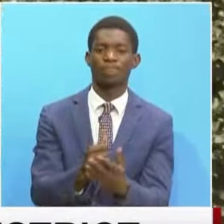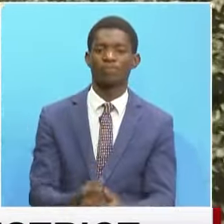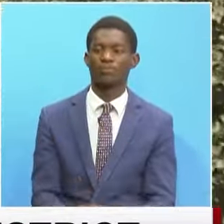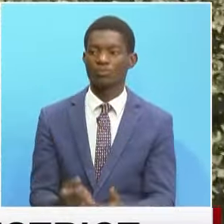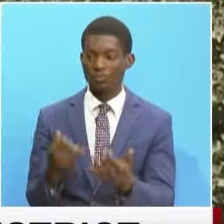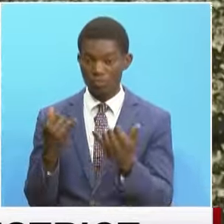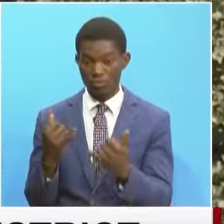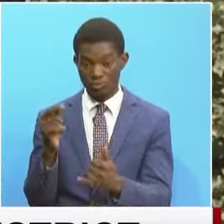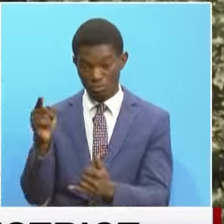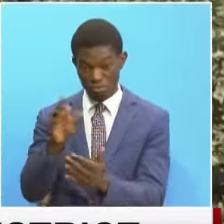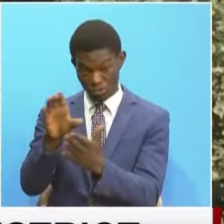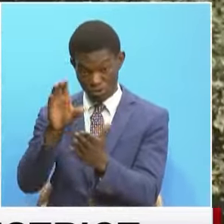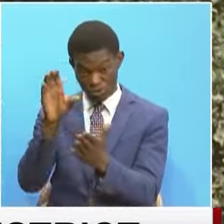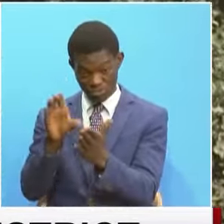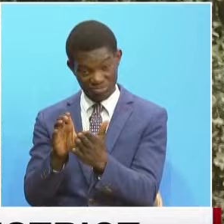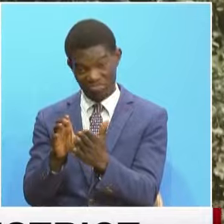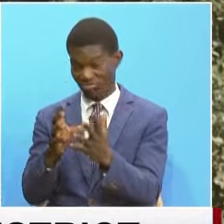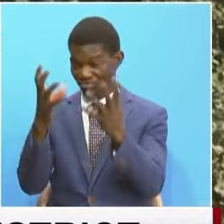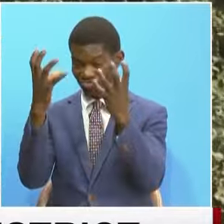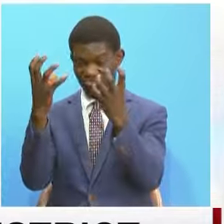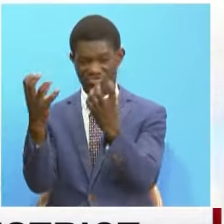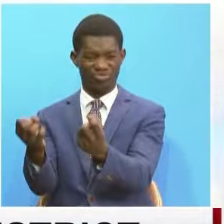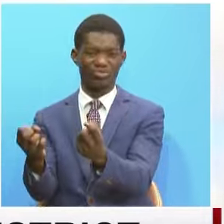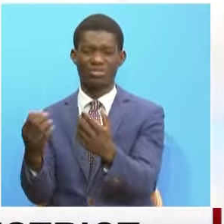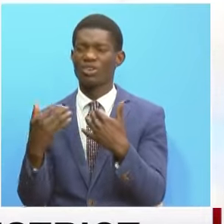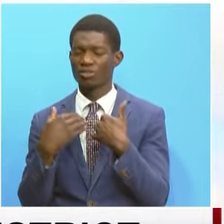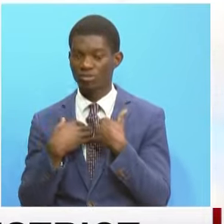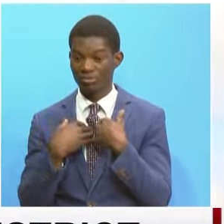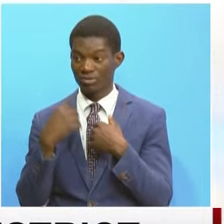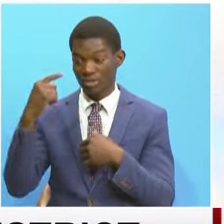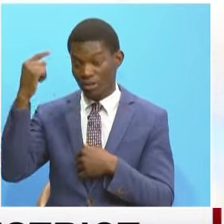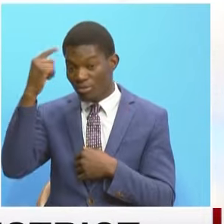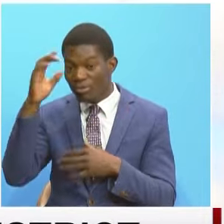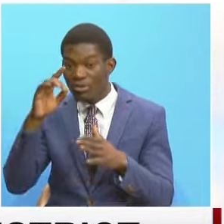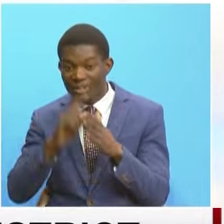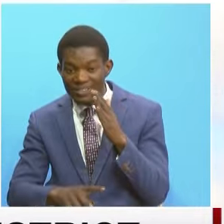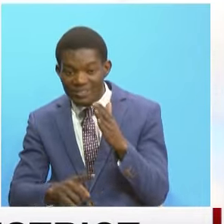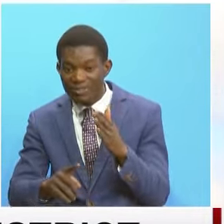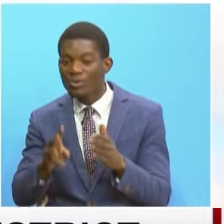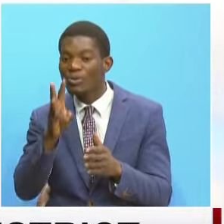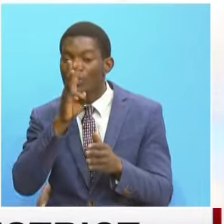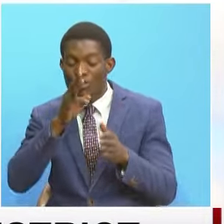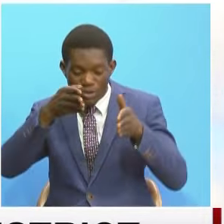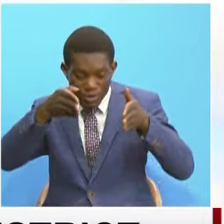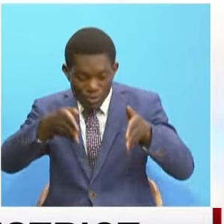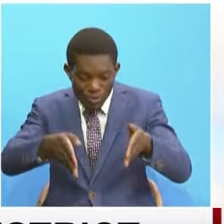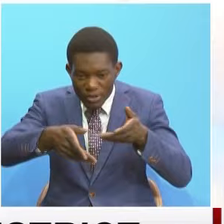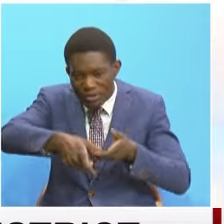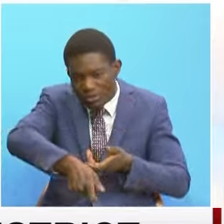the district by installing mechanized boreholes. Choma district has gotten 60